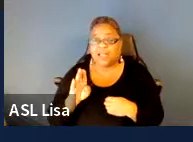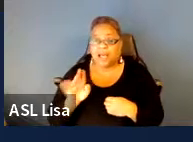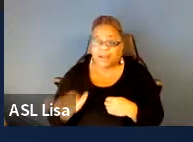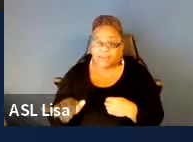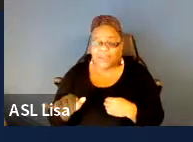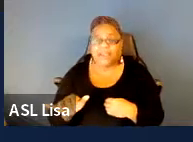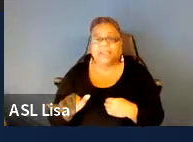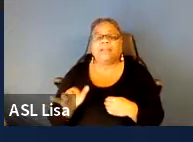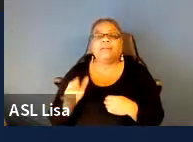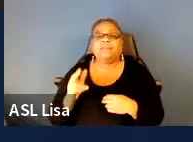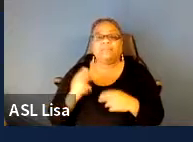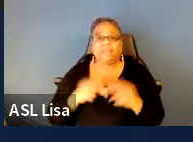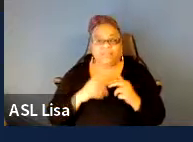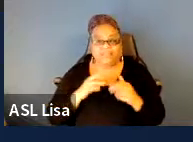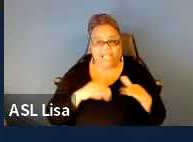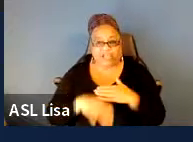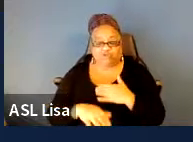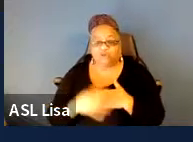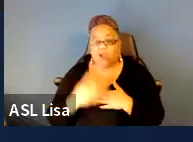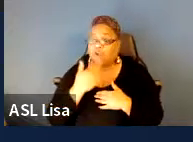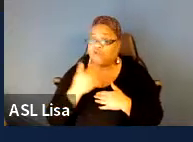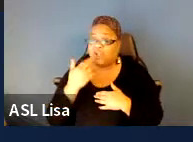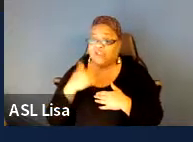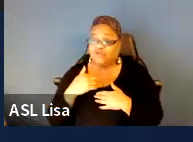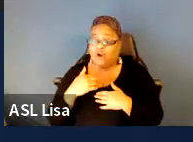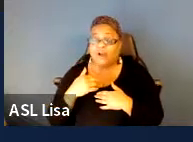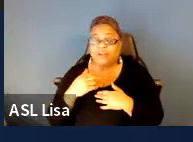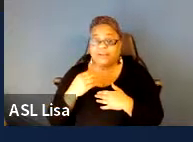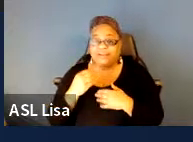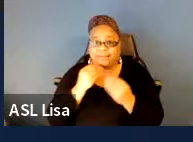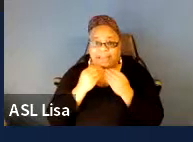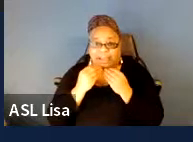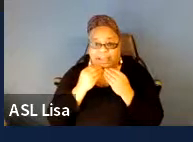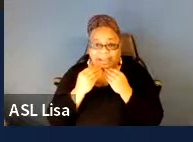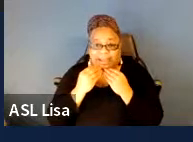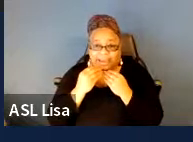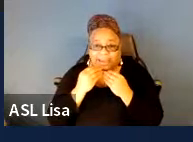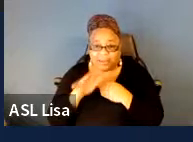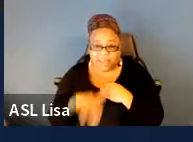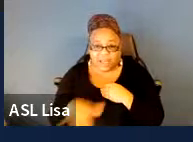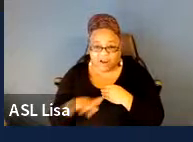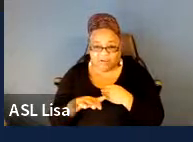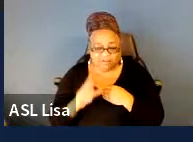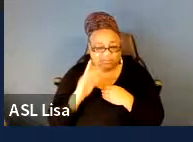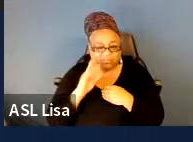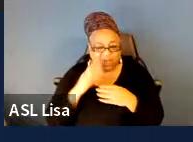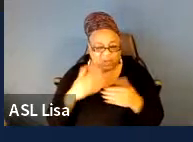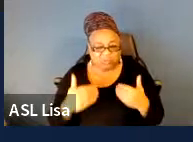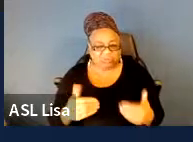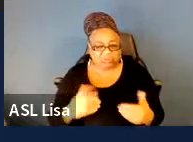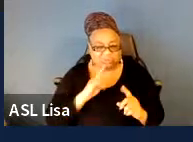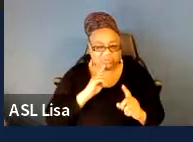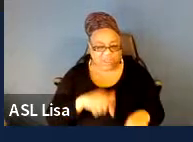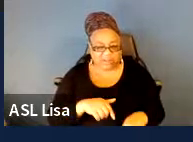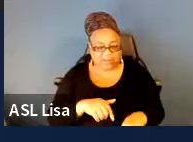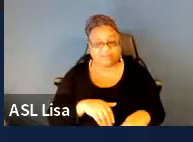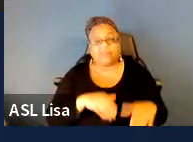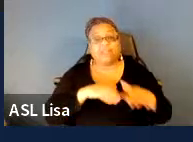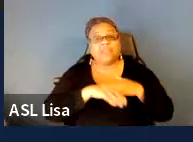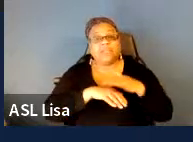dining areas? And I'm going to go ahead and answer this one. So accessible digital